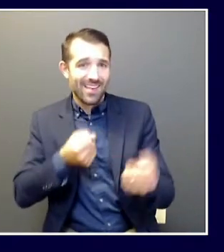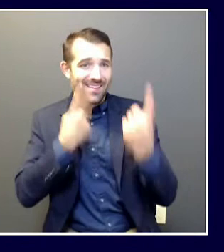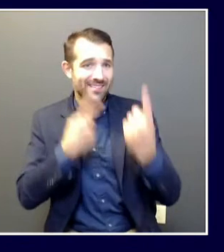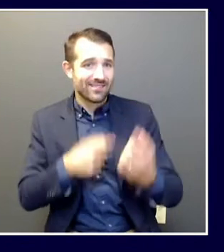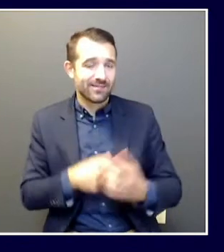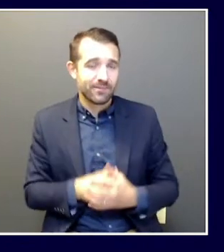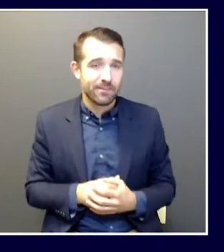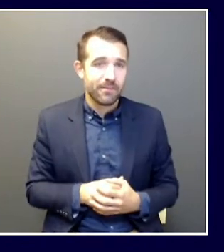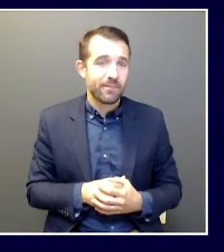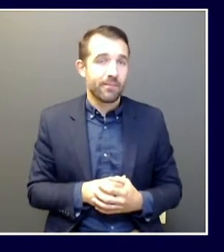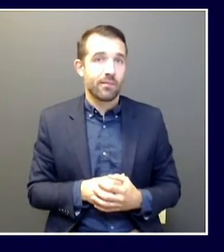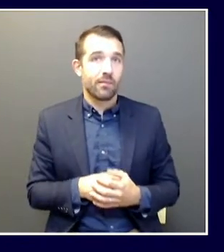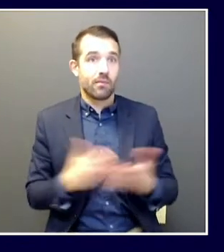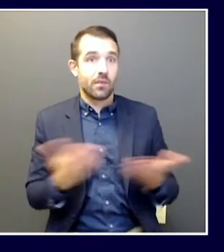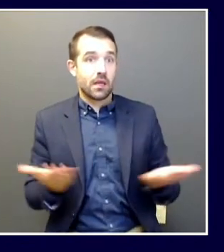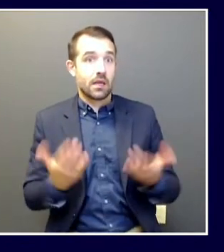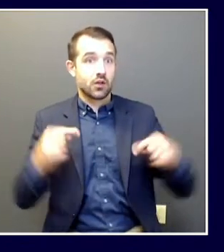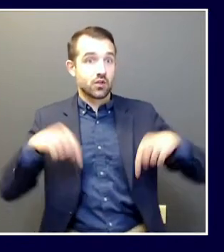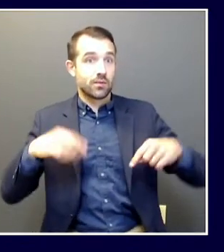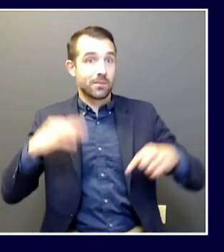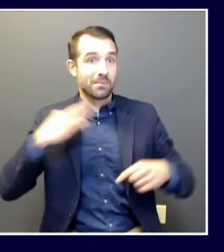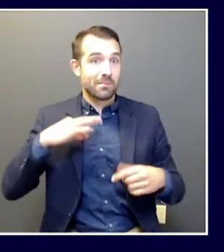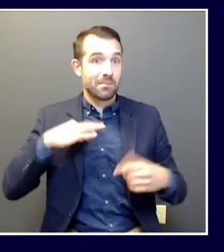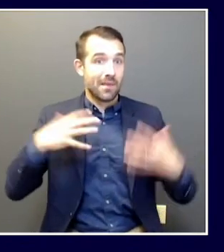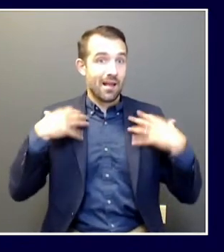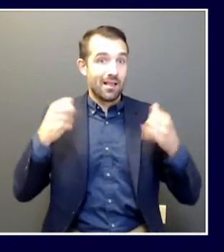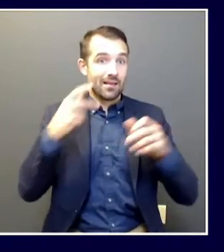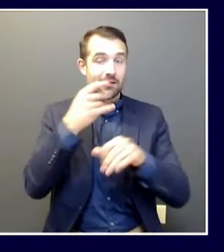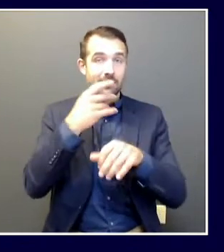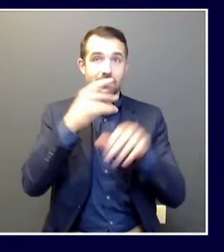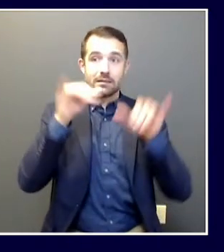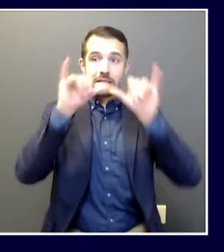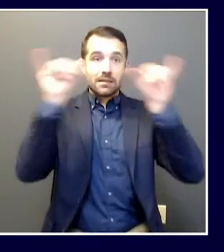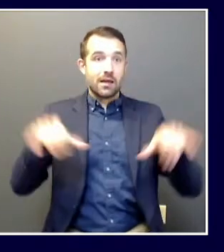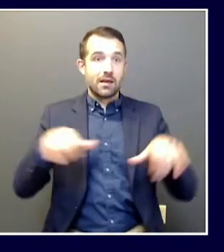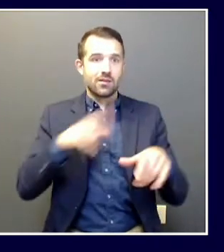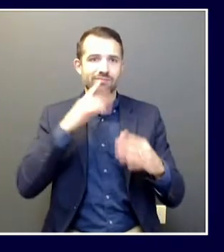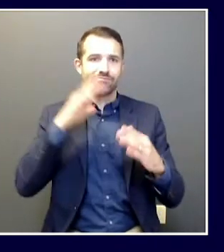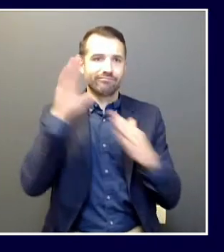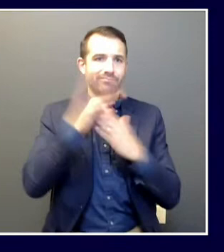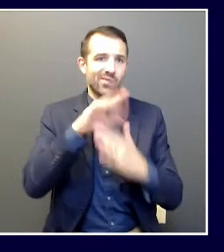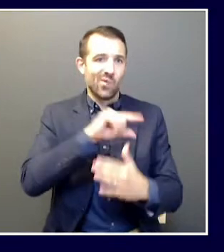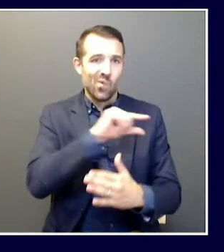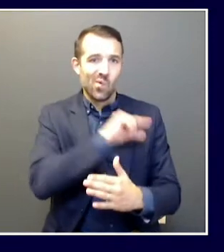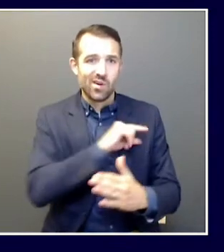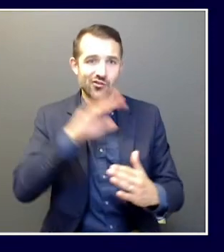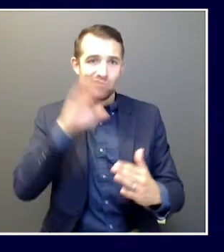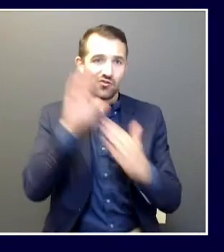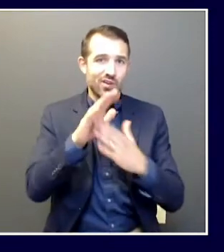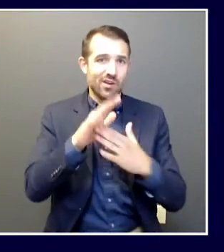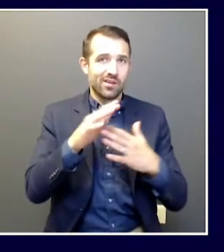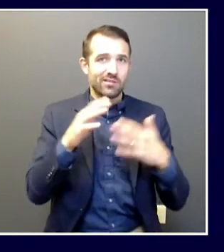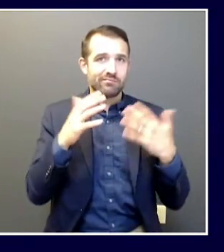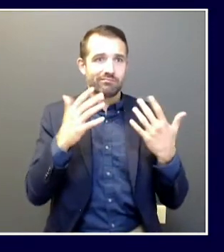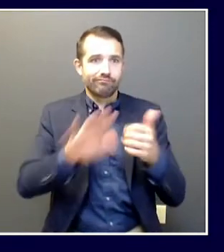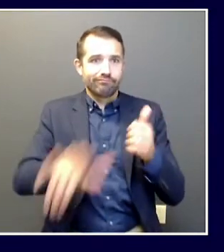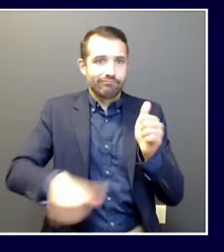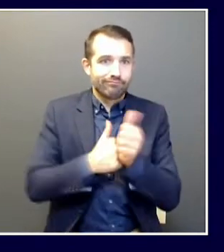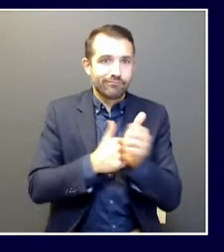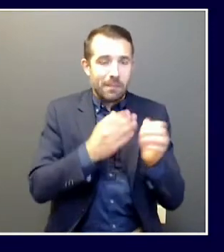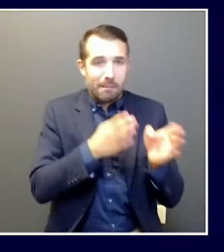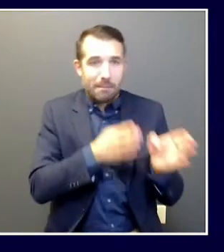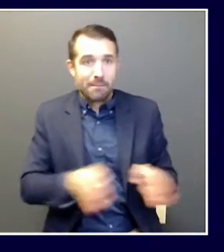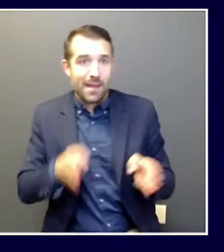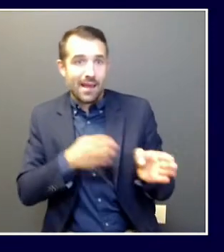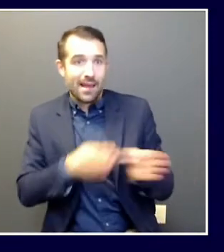class, high quality. People have planned for all sorts of disasters, be it a pandemic or a snowstorm or a flood